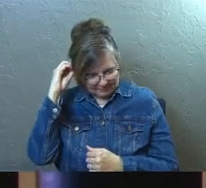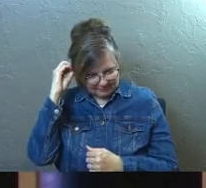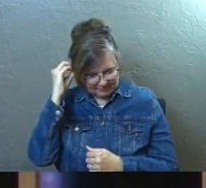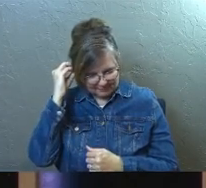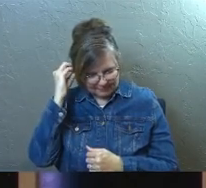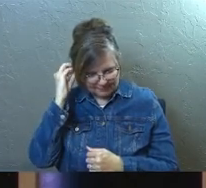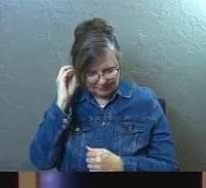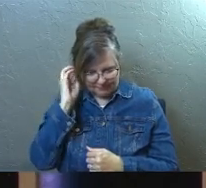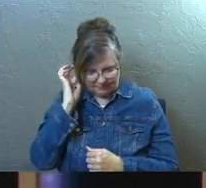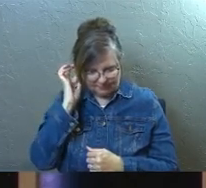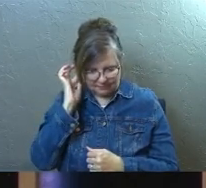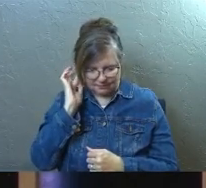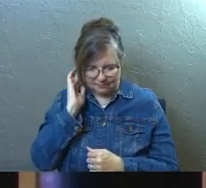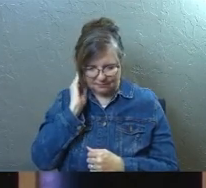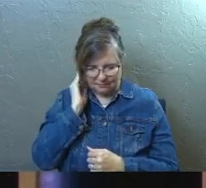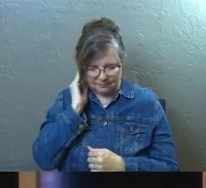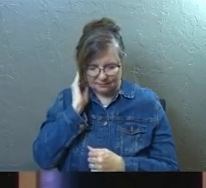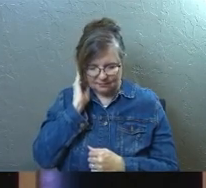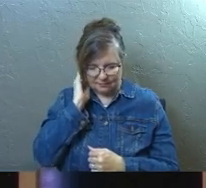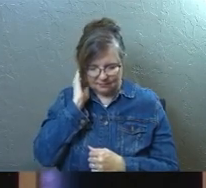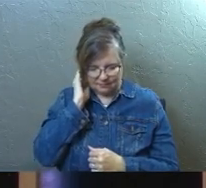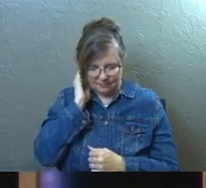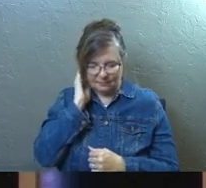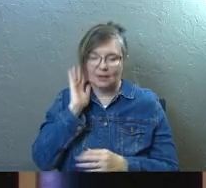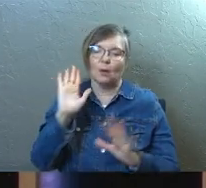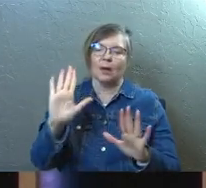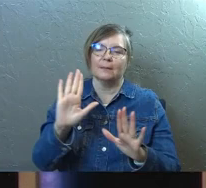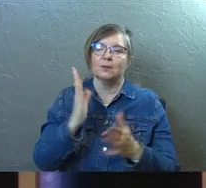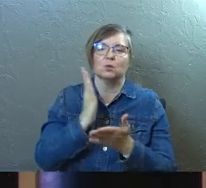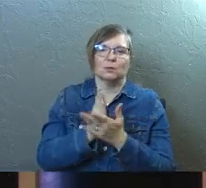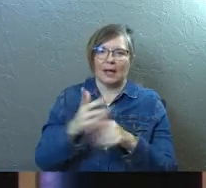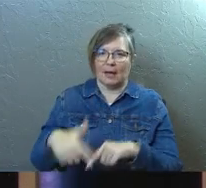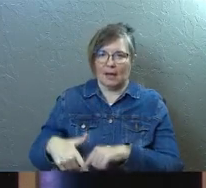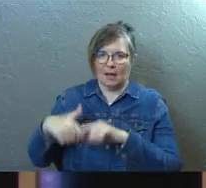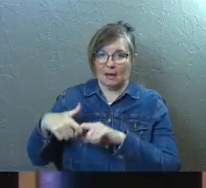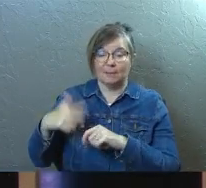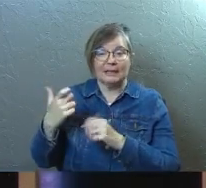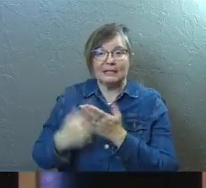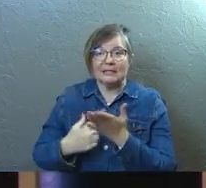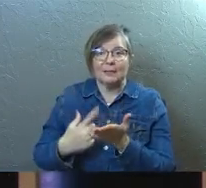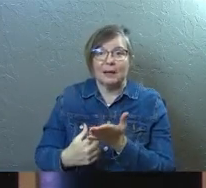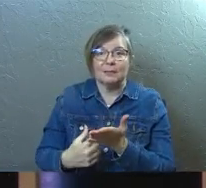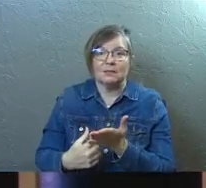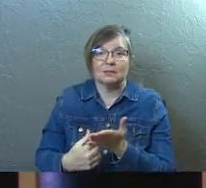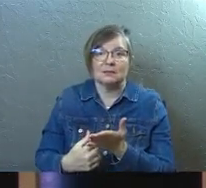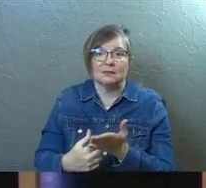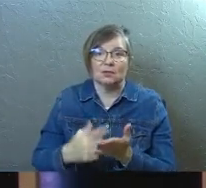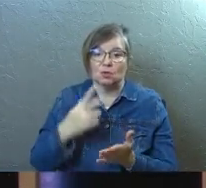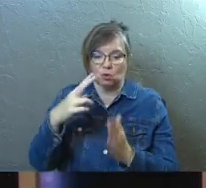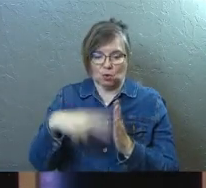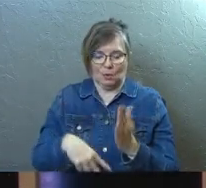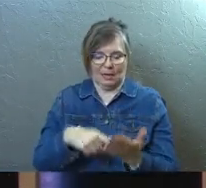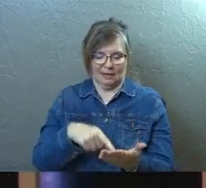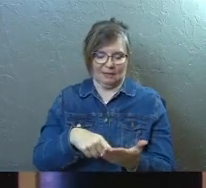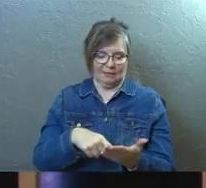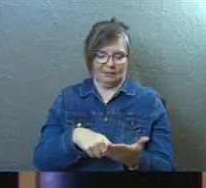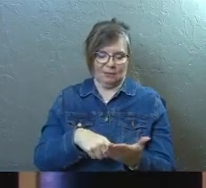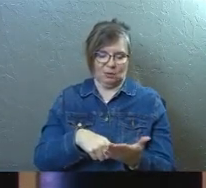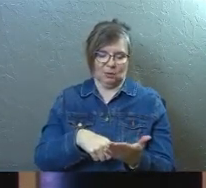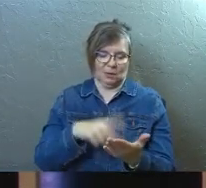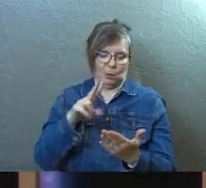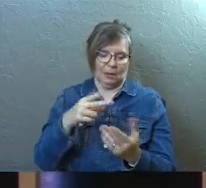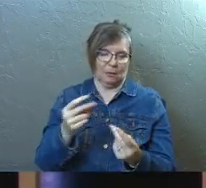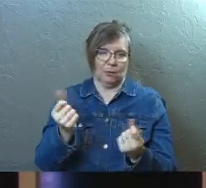More fun that way. All right. So stop real quick, because sometimes it's just, you just read the thing and you just take it